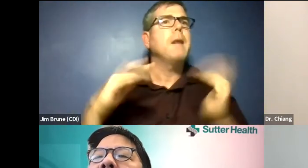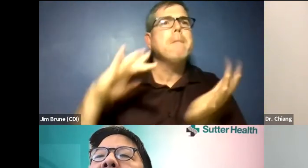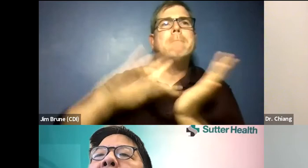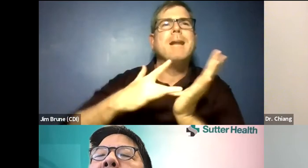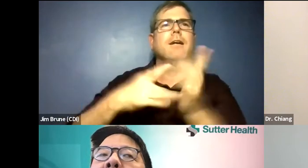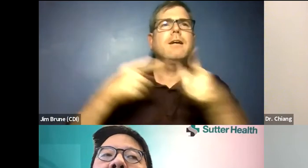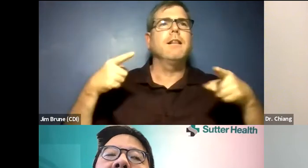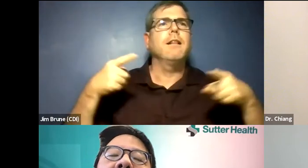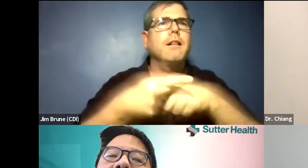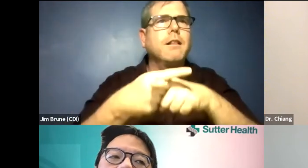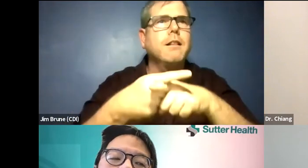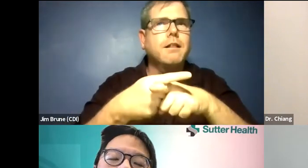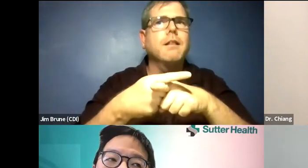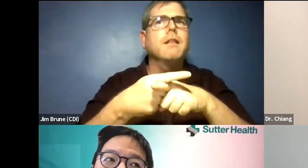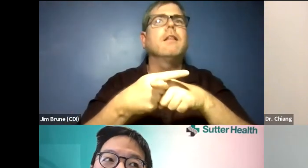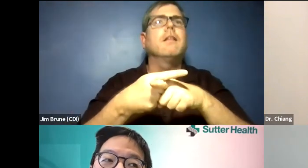In